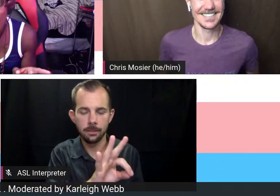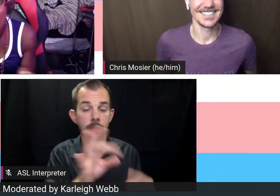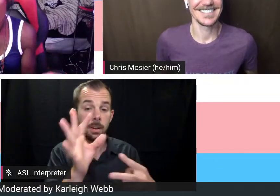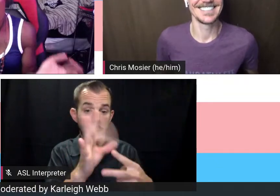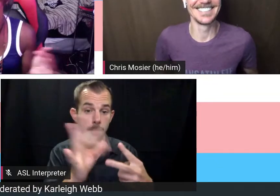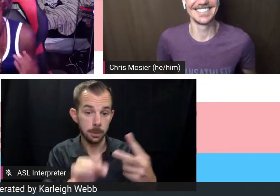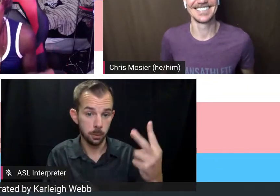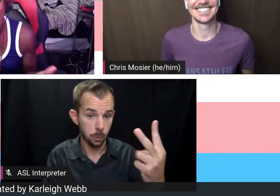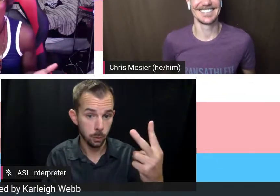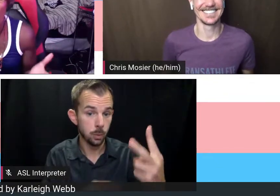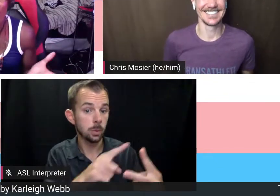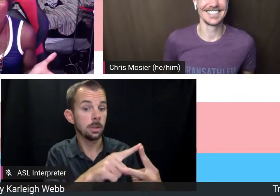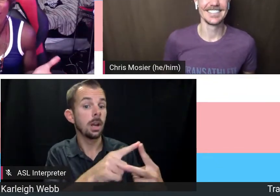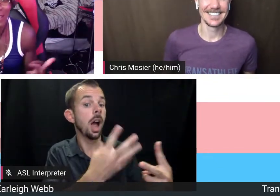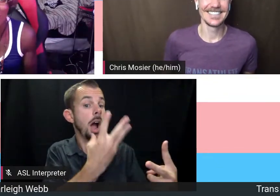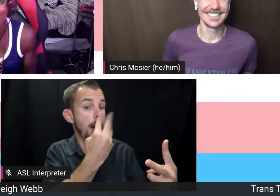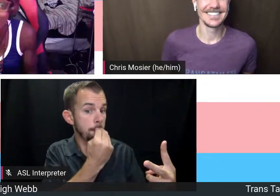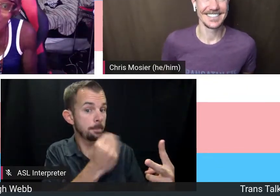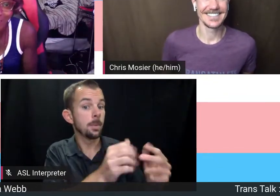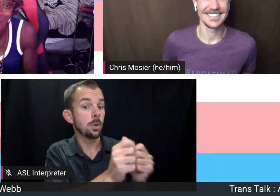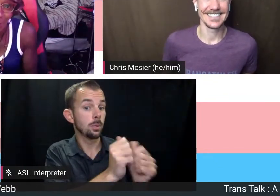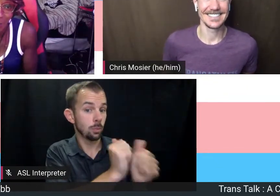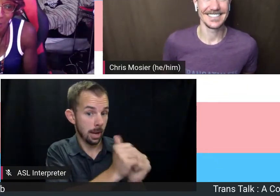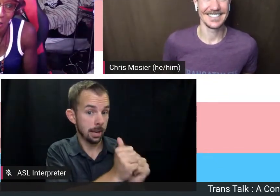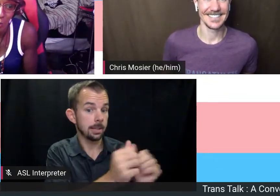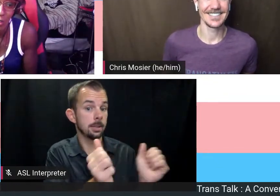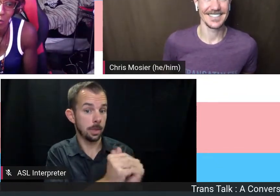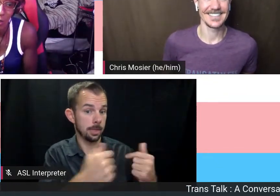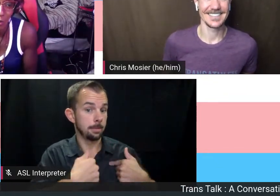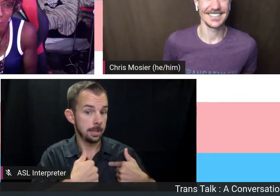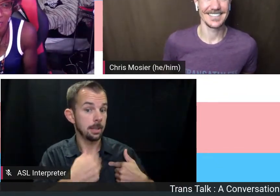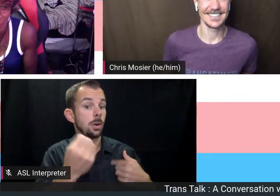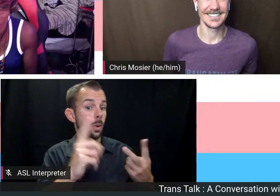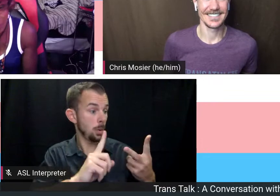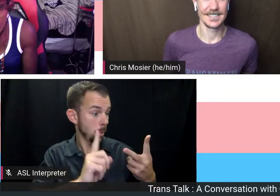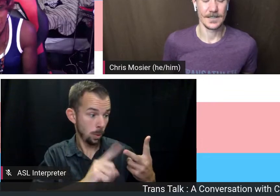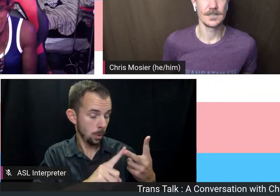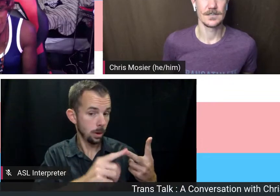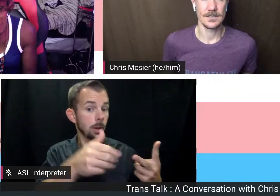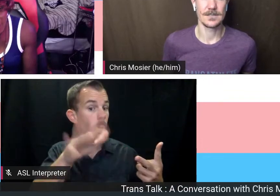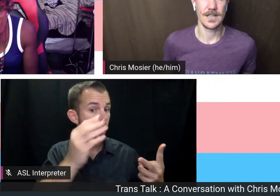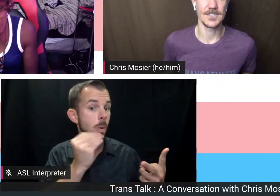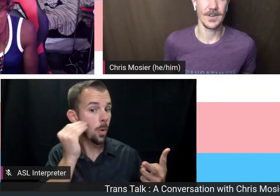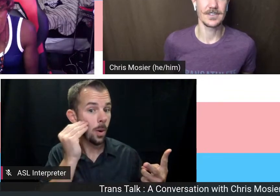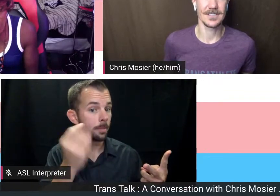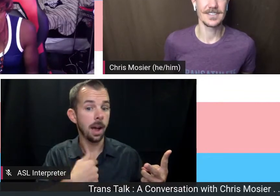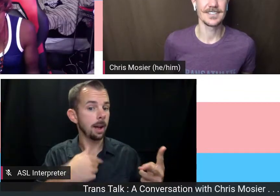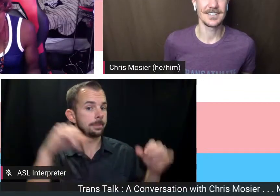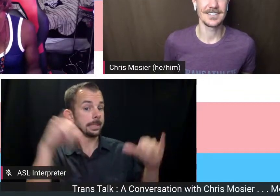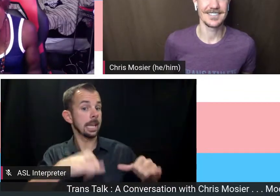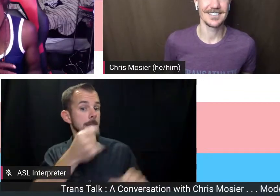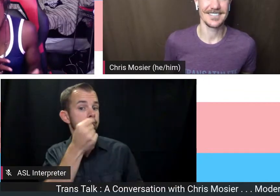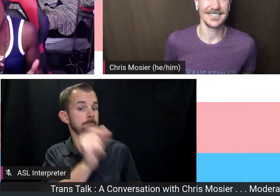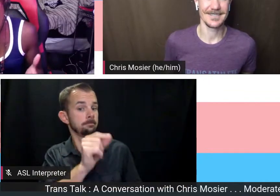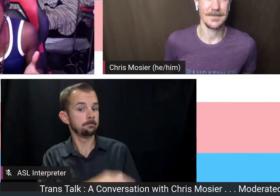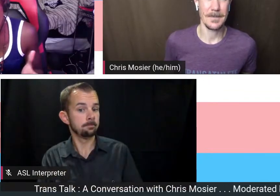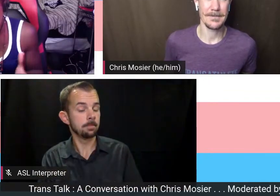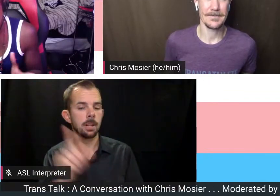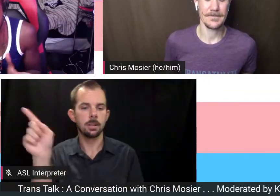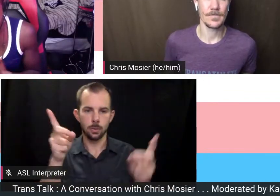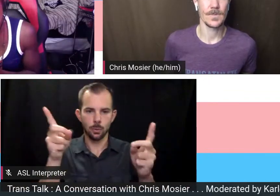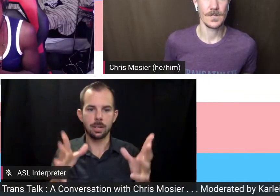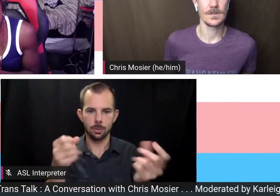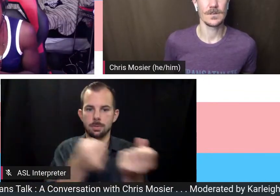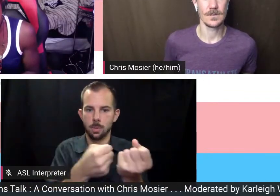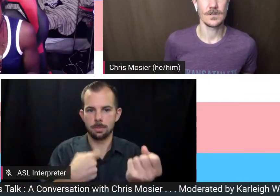and race or go home, because I'm not going anywhere. And the race directors backed me up on that. That's great. But with that in mind, talking